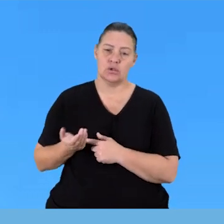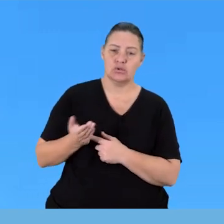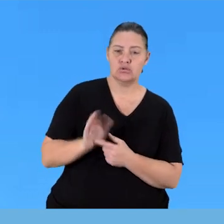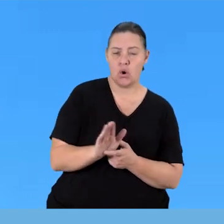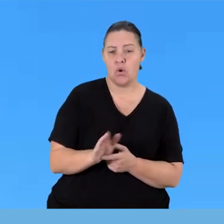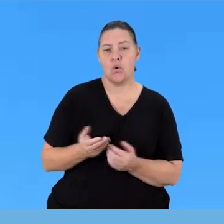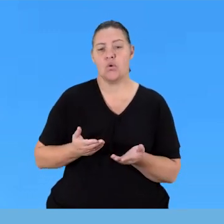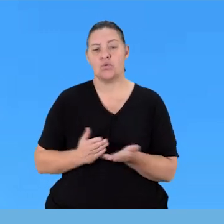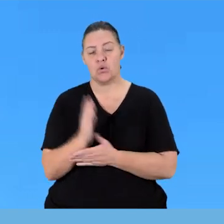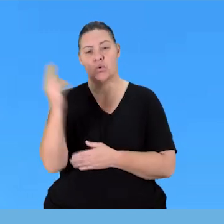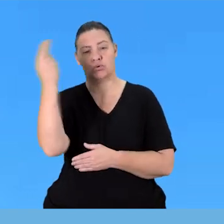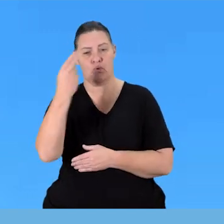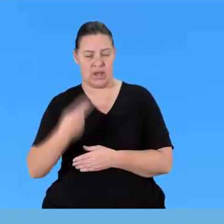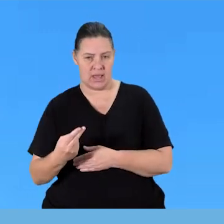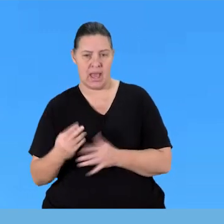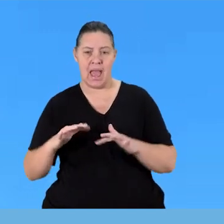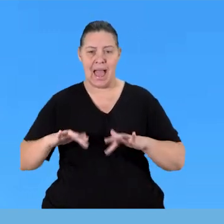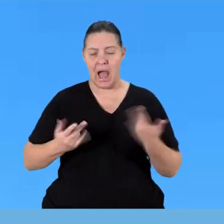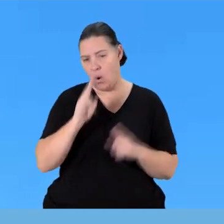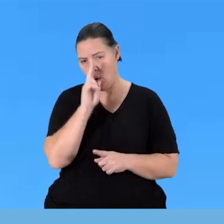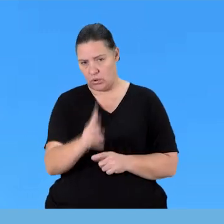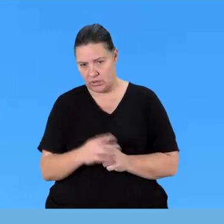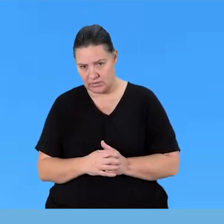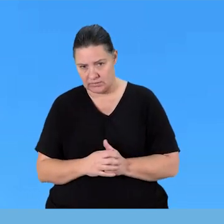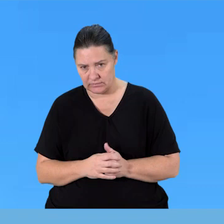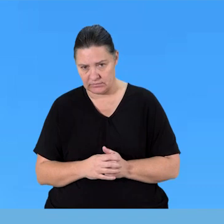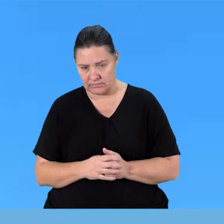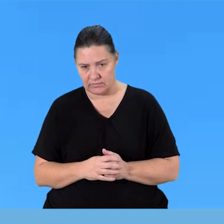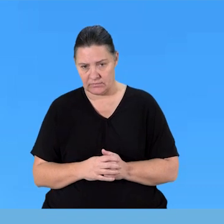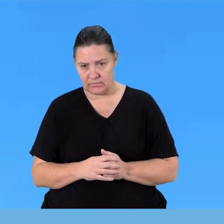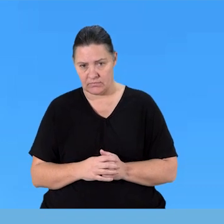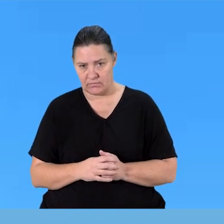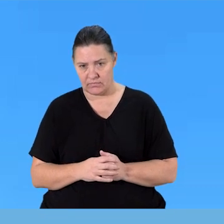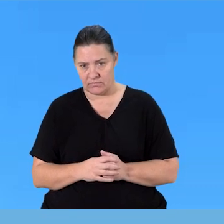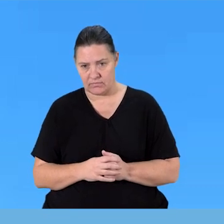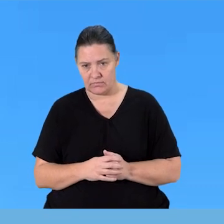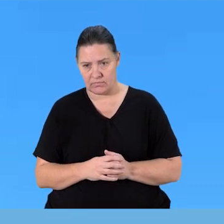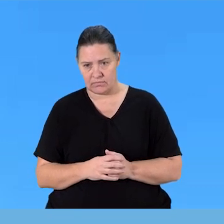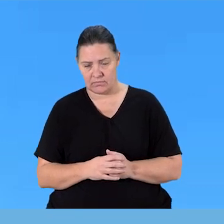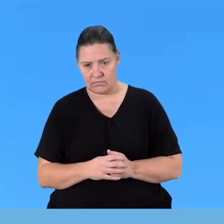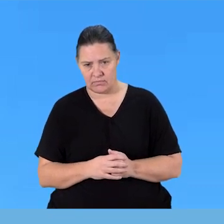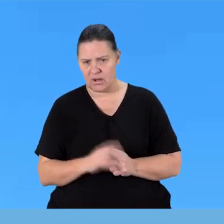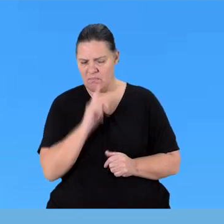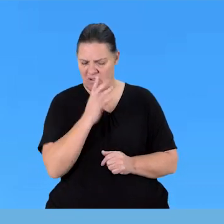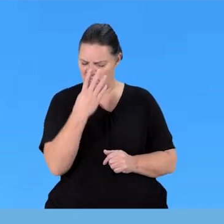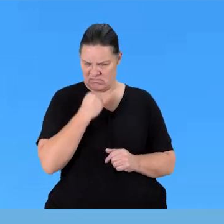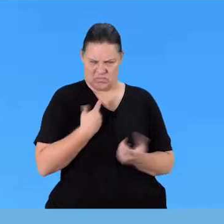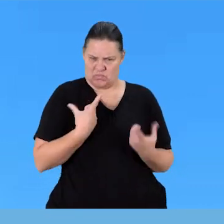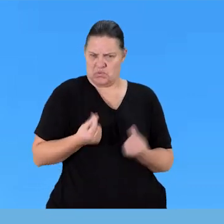of a drawing how this will look. Word equation, what is that asking us to